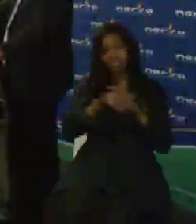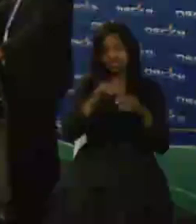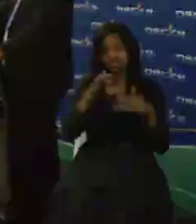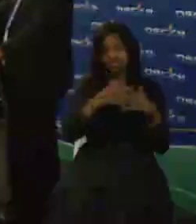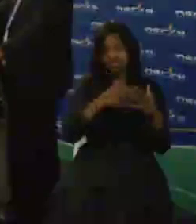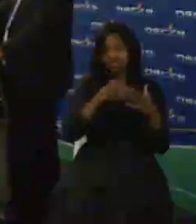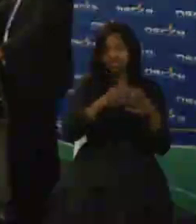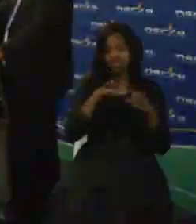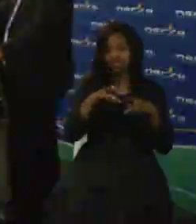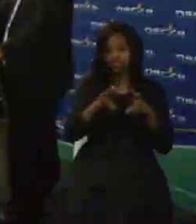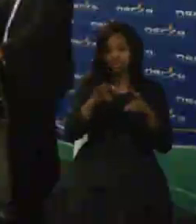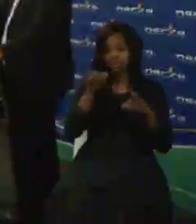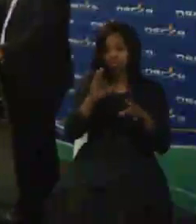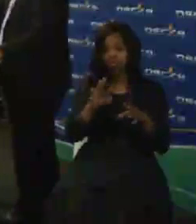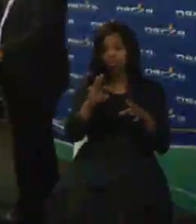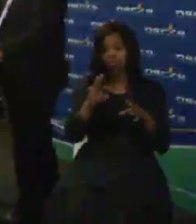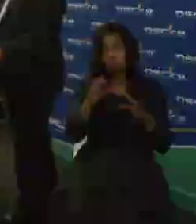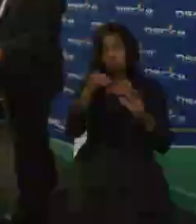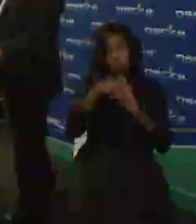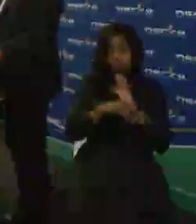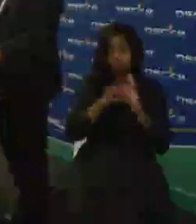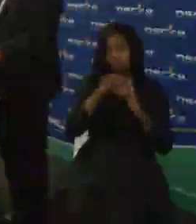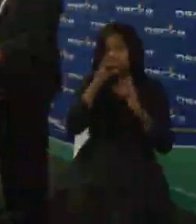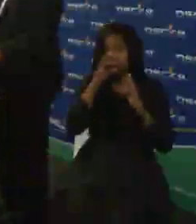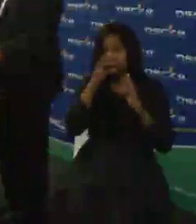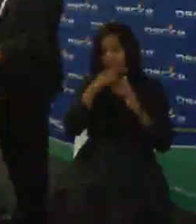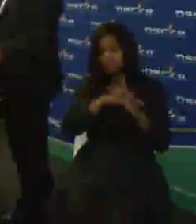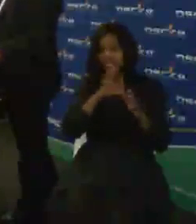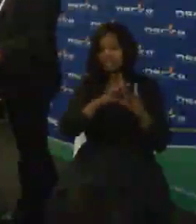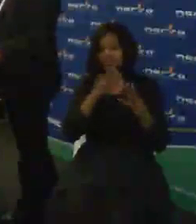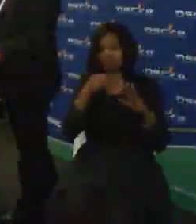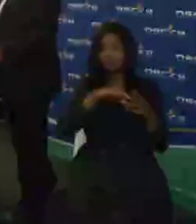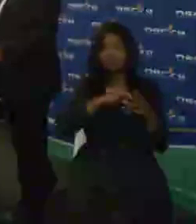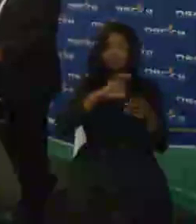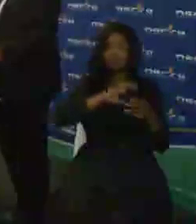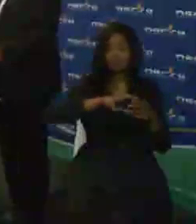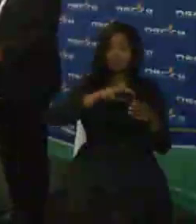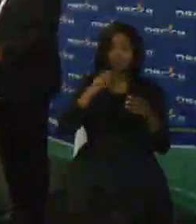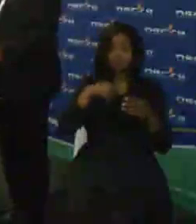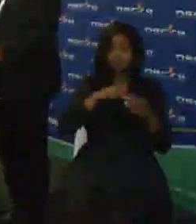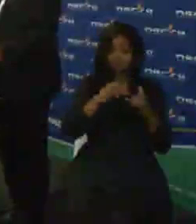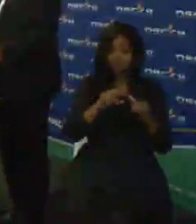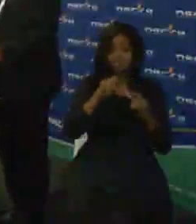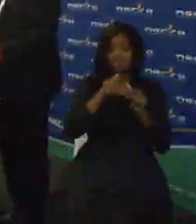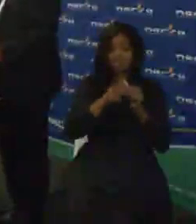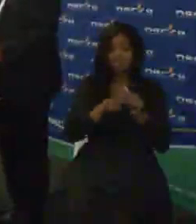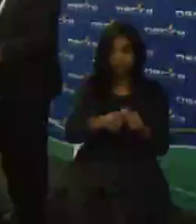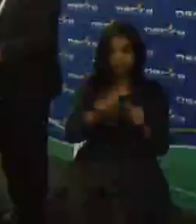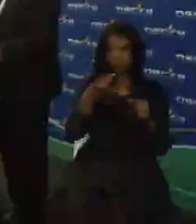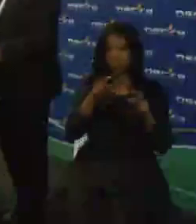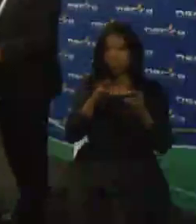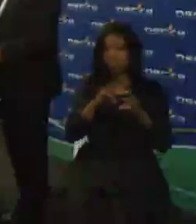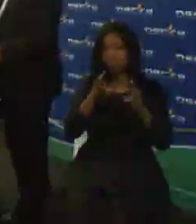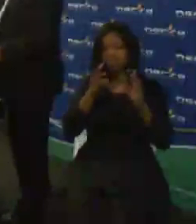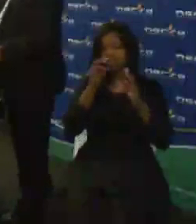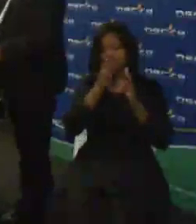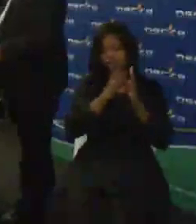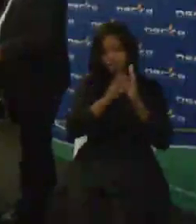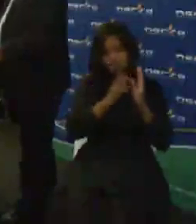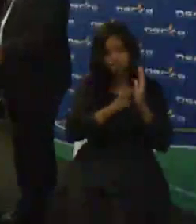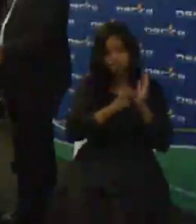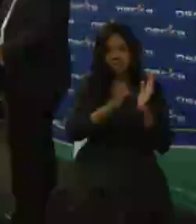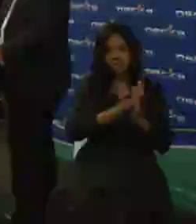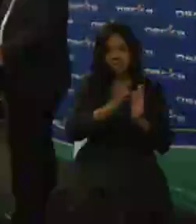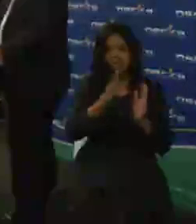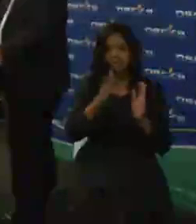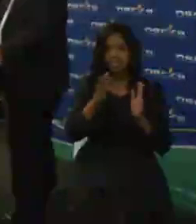manner defective. We are confident that we are still compliant in terms of the methodology and the rules.